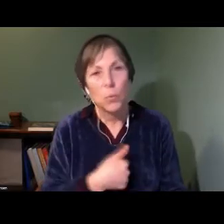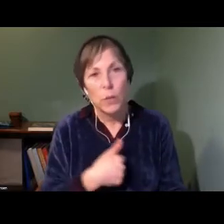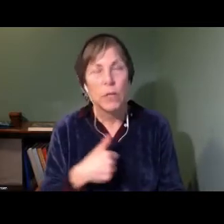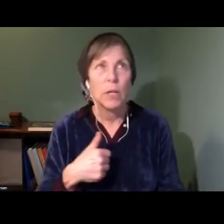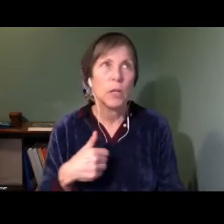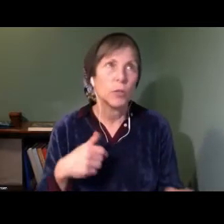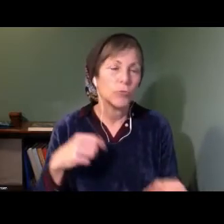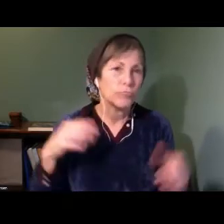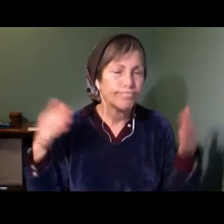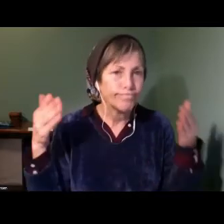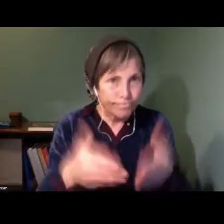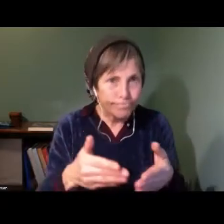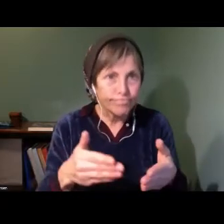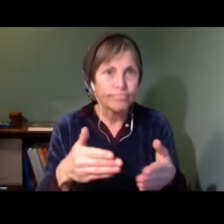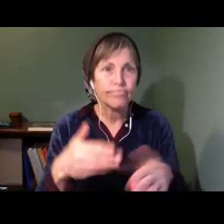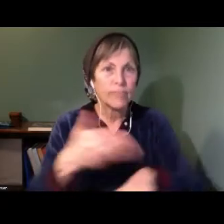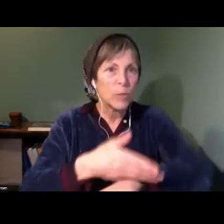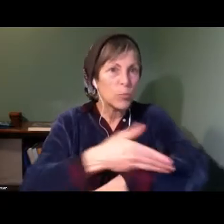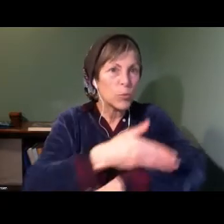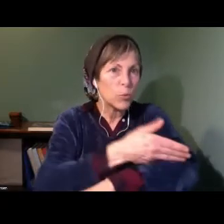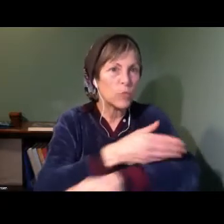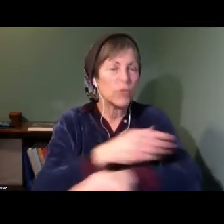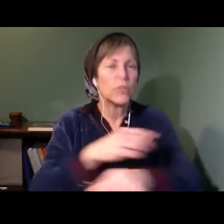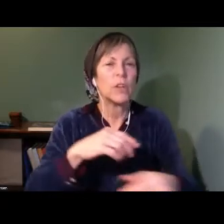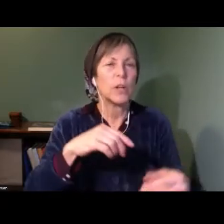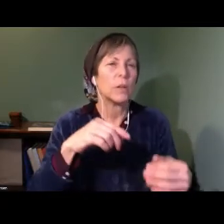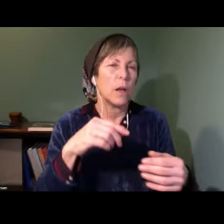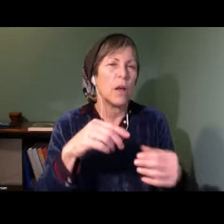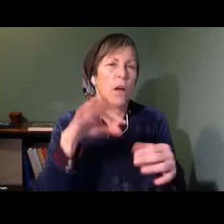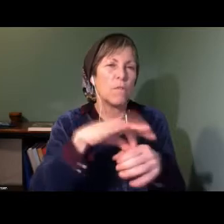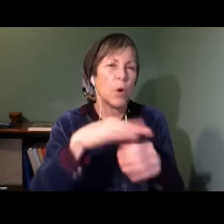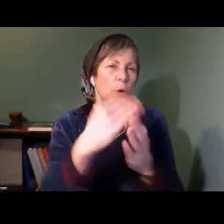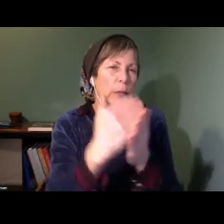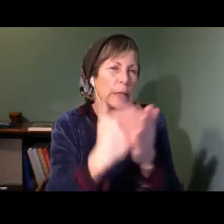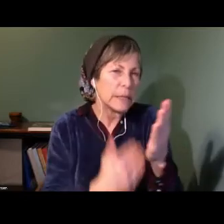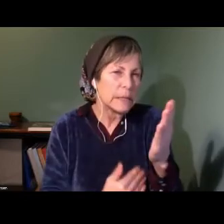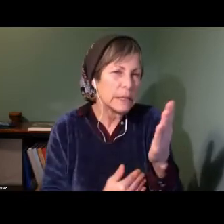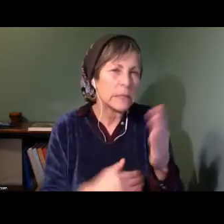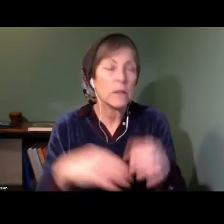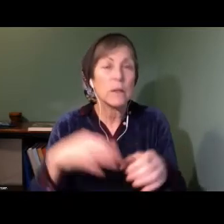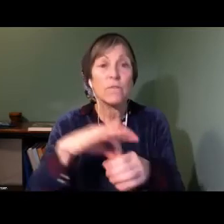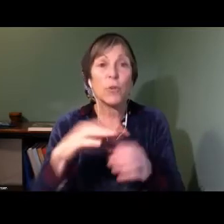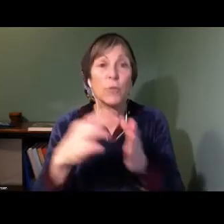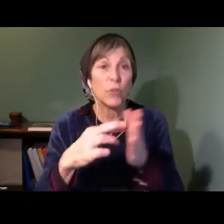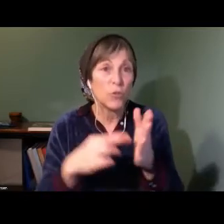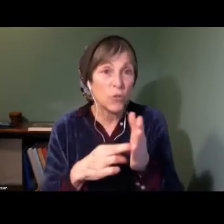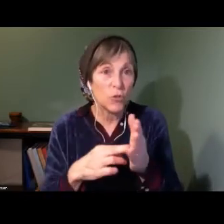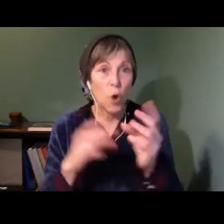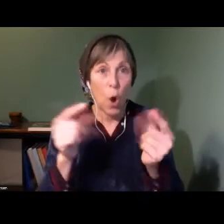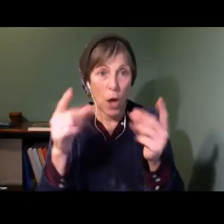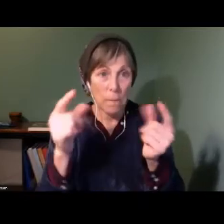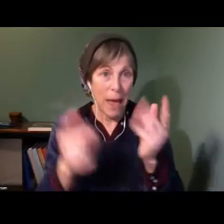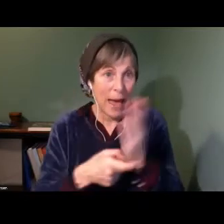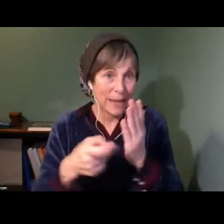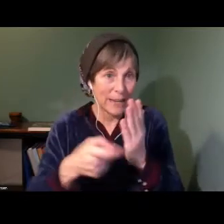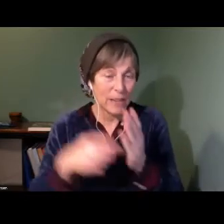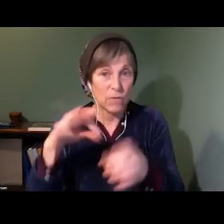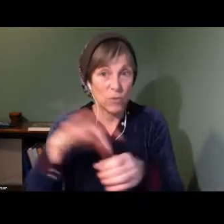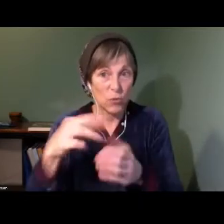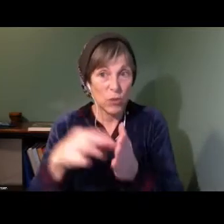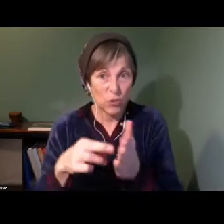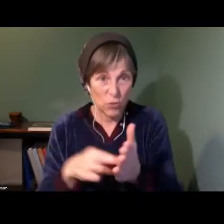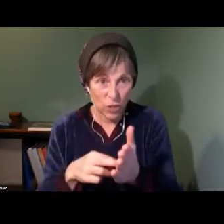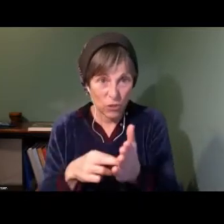improving uh the quality of voter lists uh same voter registration automatic voter registration and just sort of thinking about how